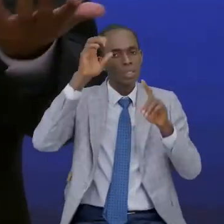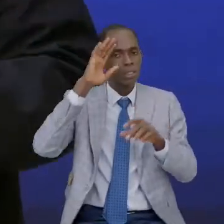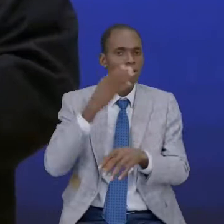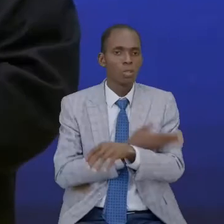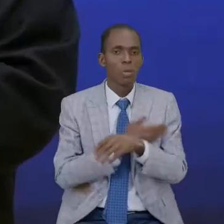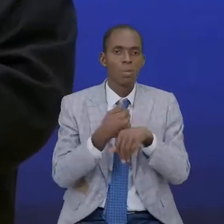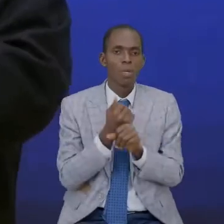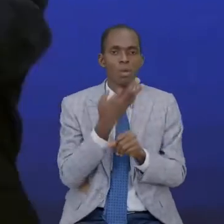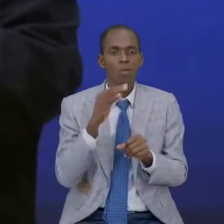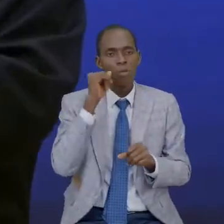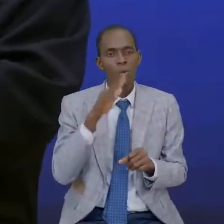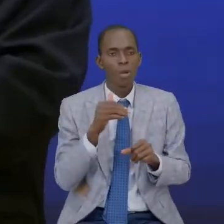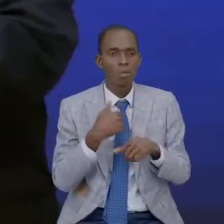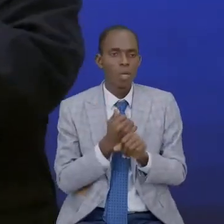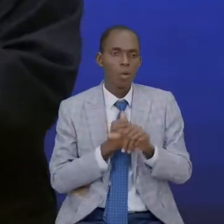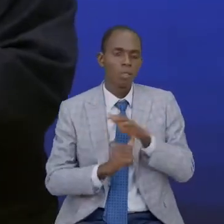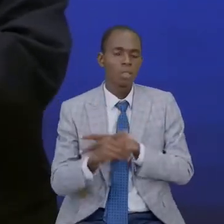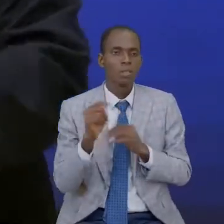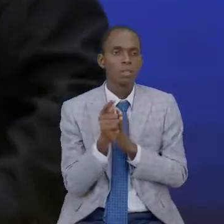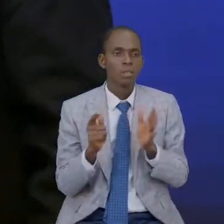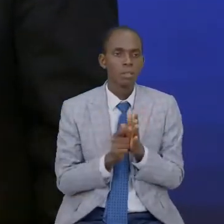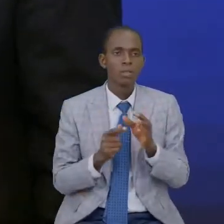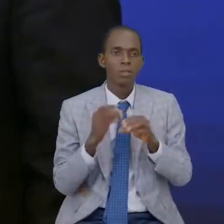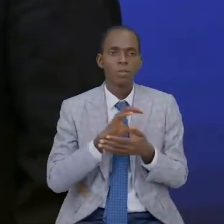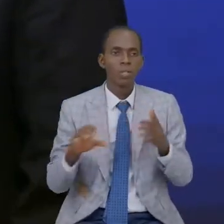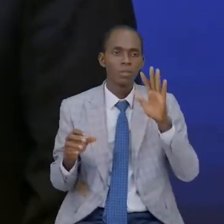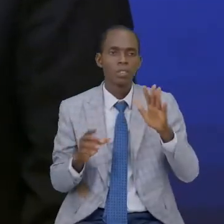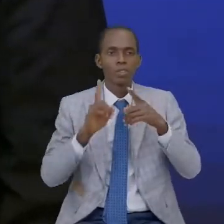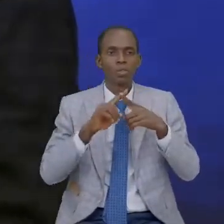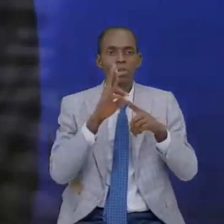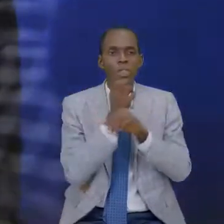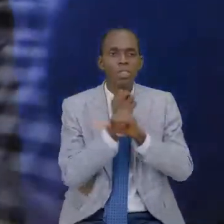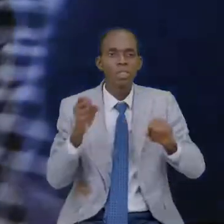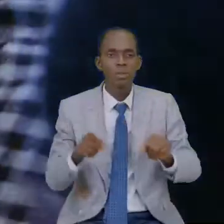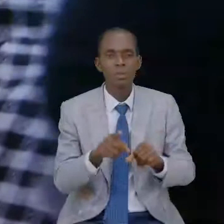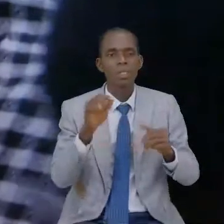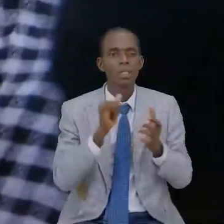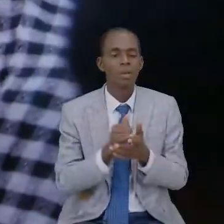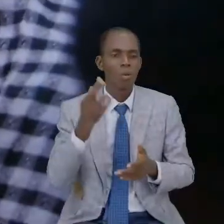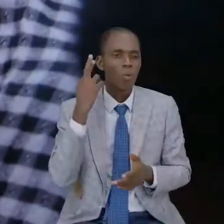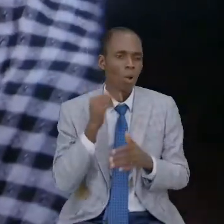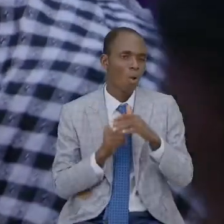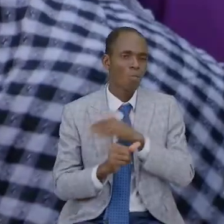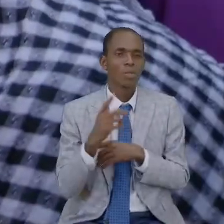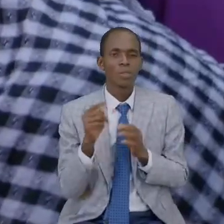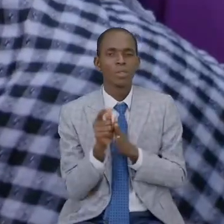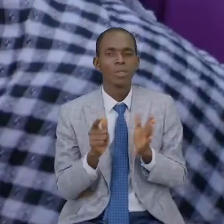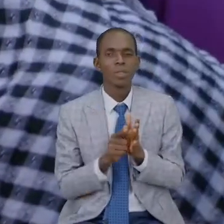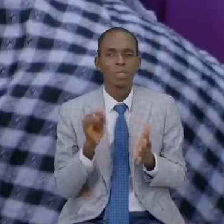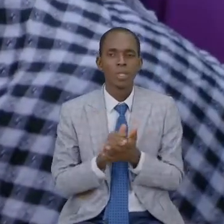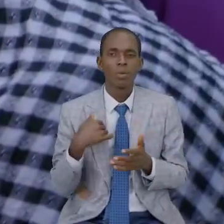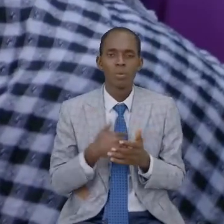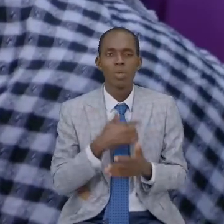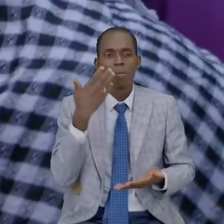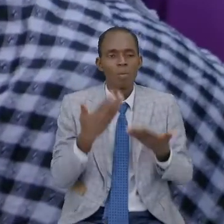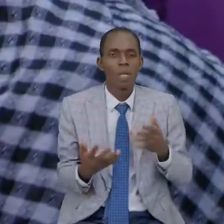woman, made under the law. Look at verse 5. In verse 5, to redeem them that were under the law,